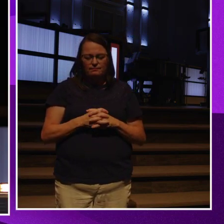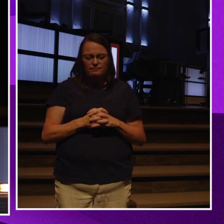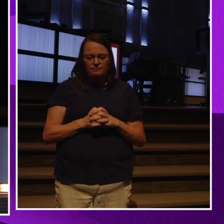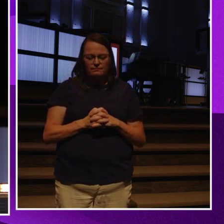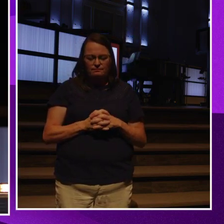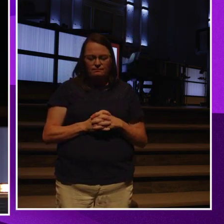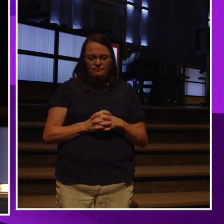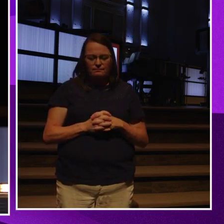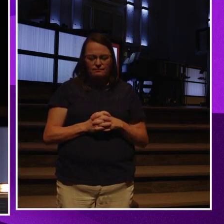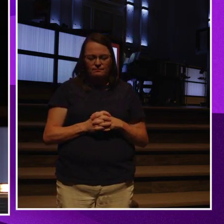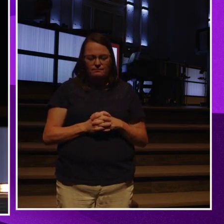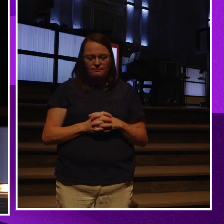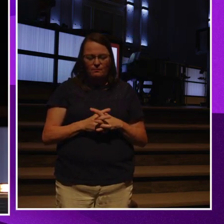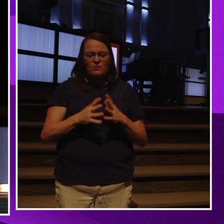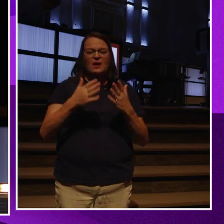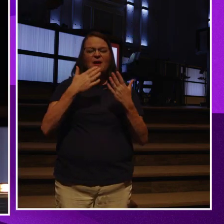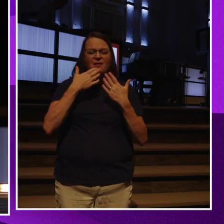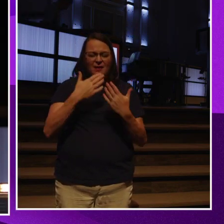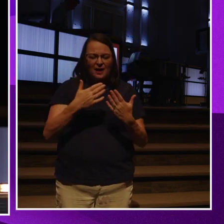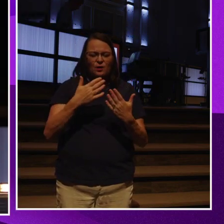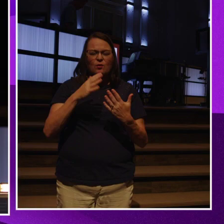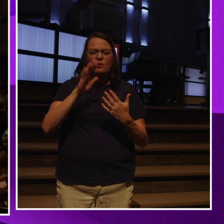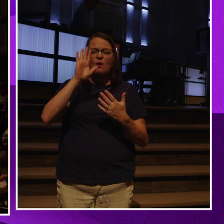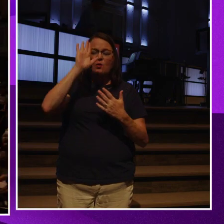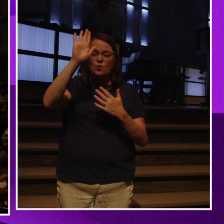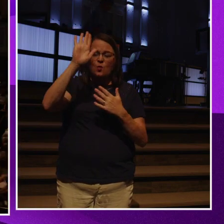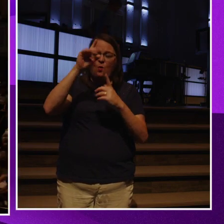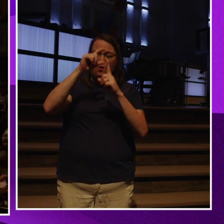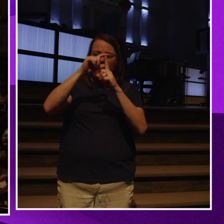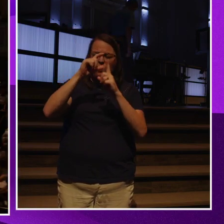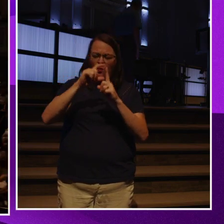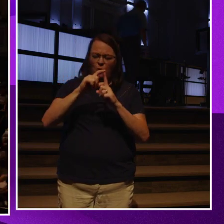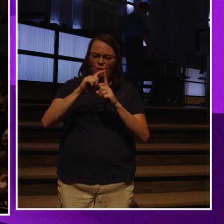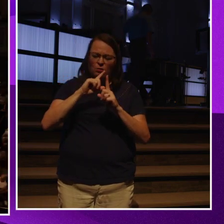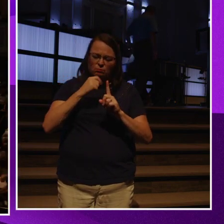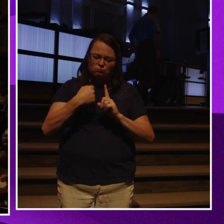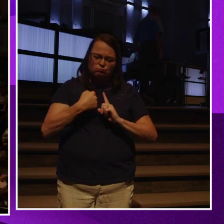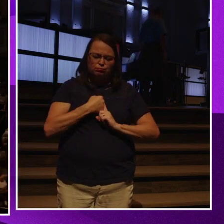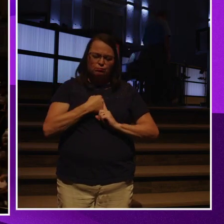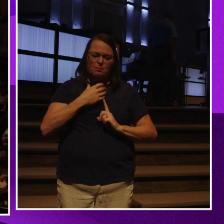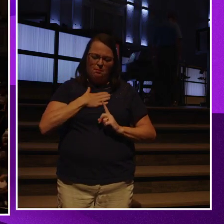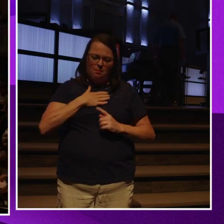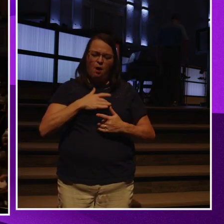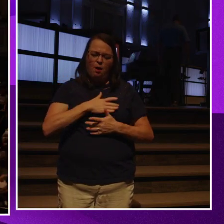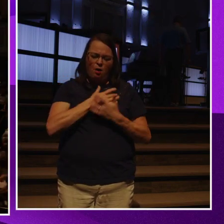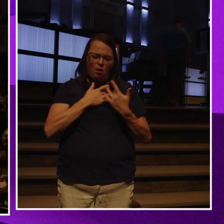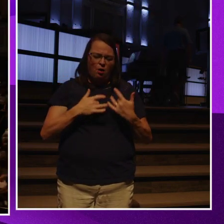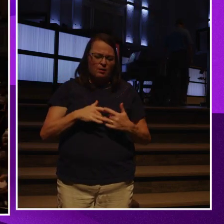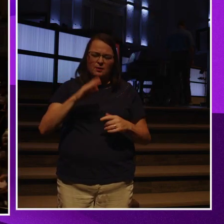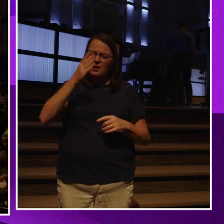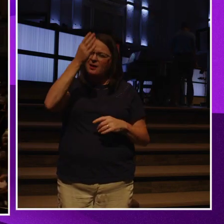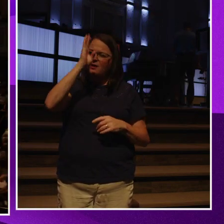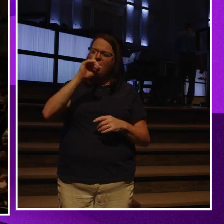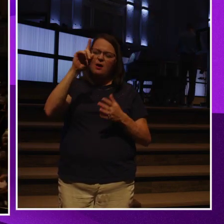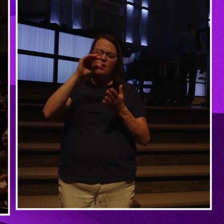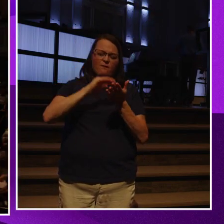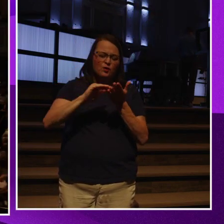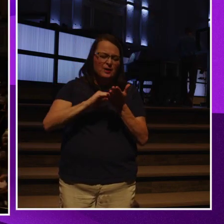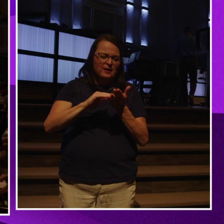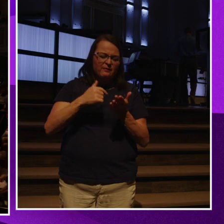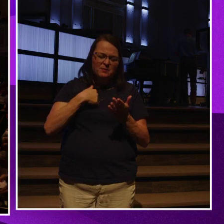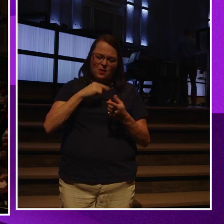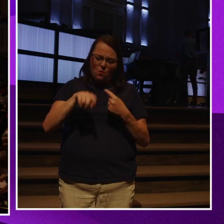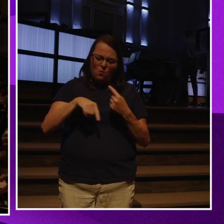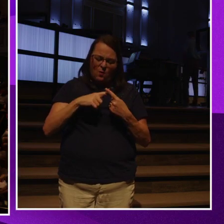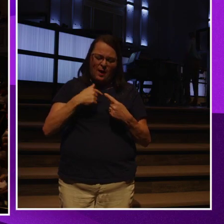Thank you for the work it's done in my heart. God, forgive me when I've grumbled and complained,